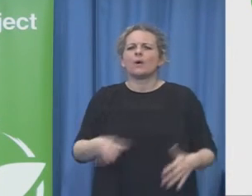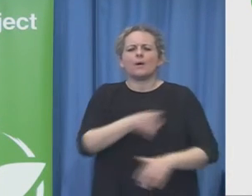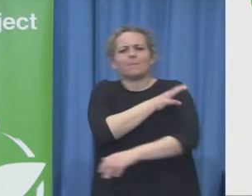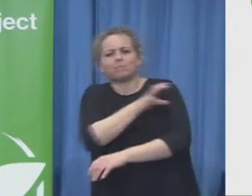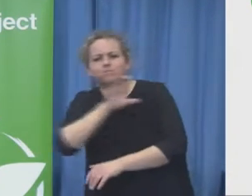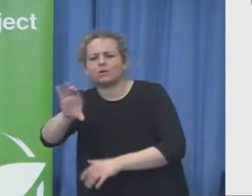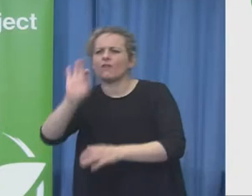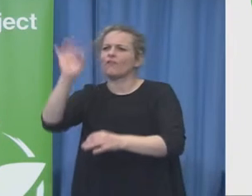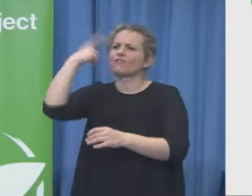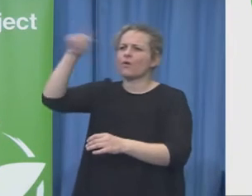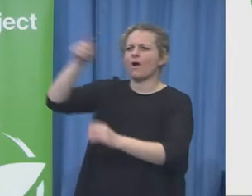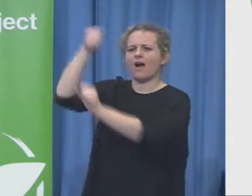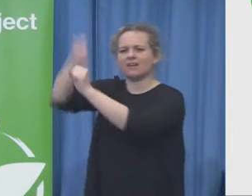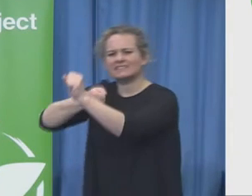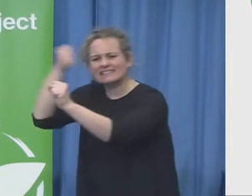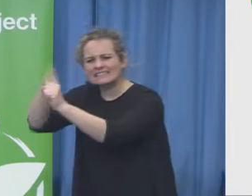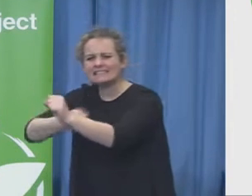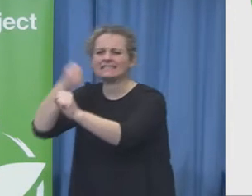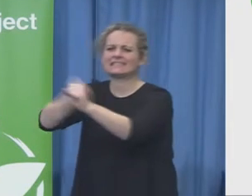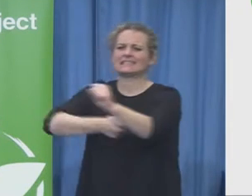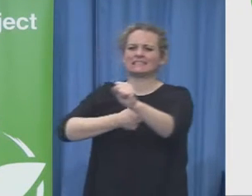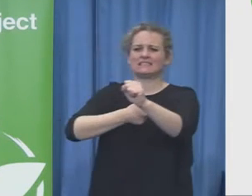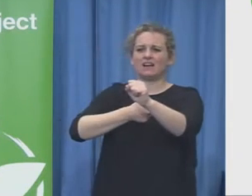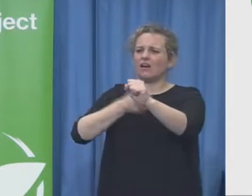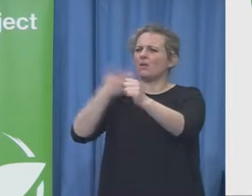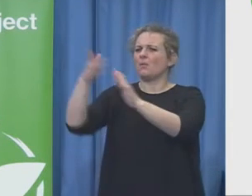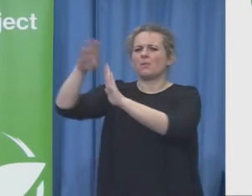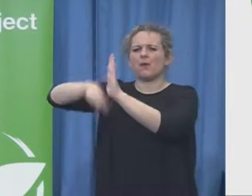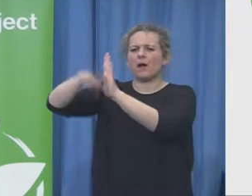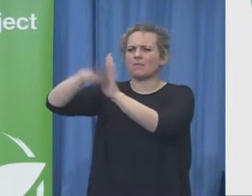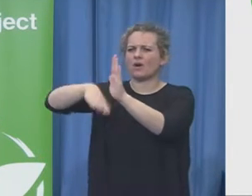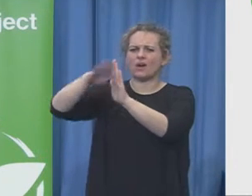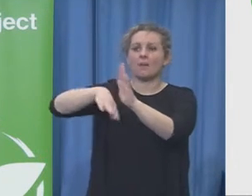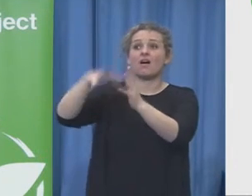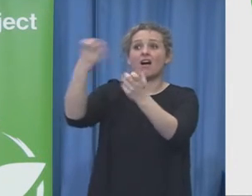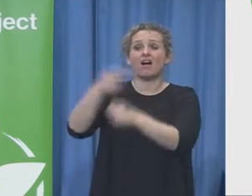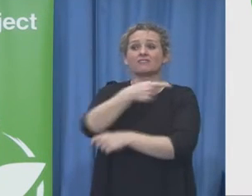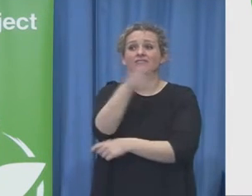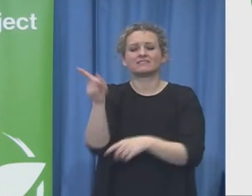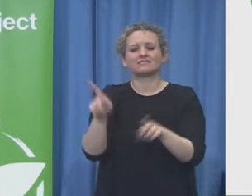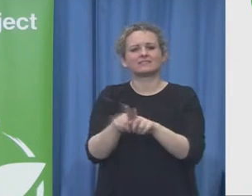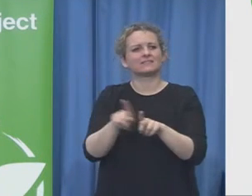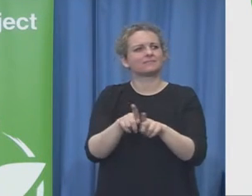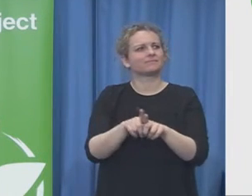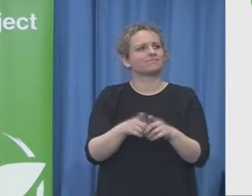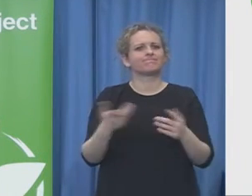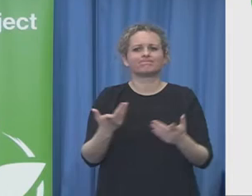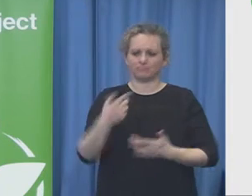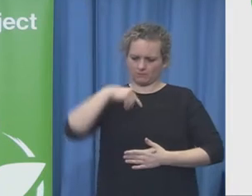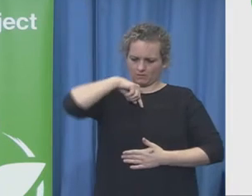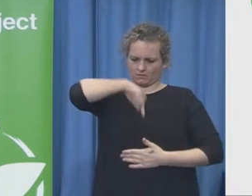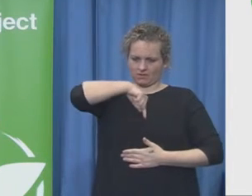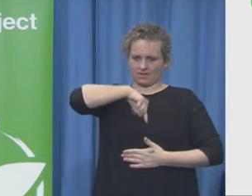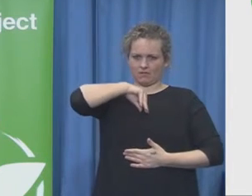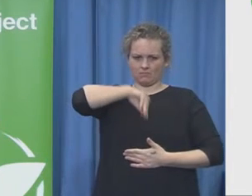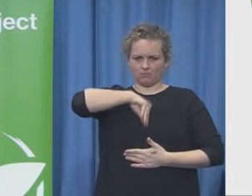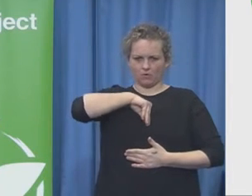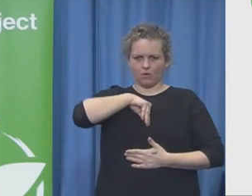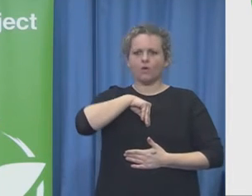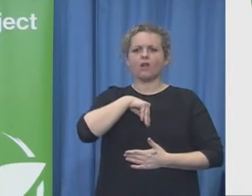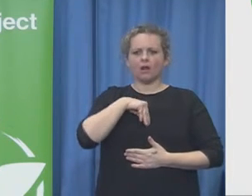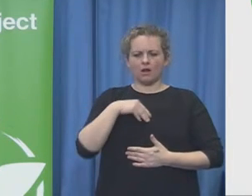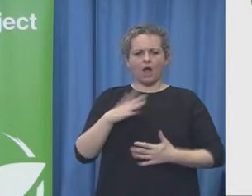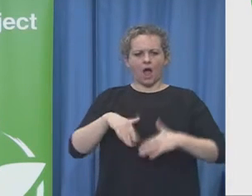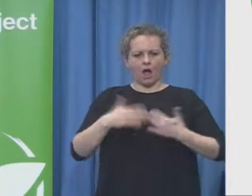inner development are more capable of sharing their leadership. They run more horizontal